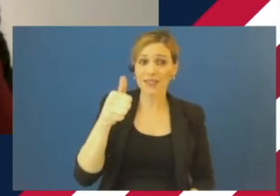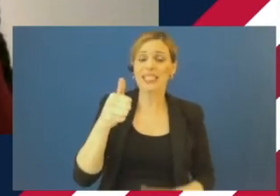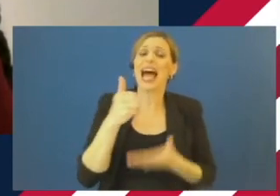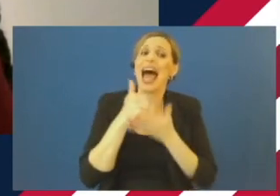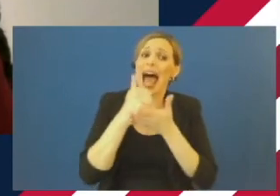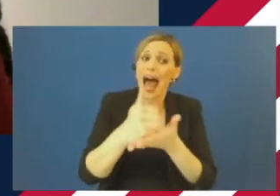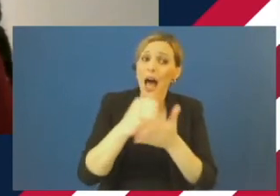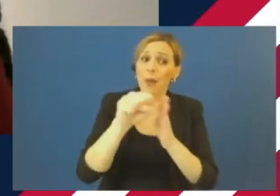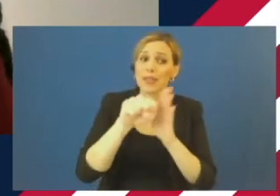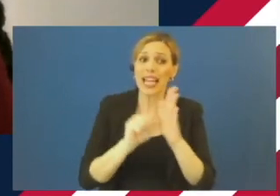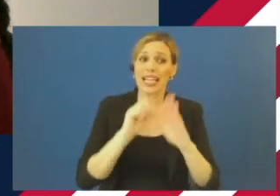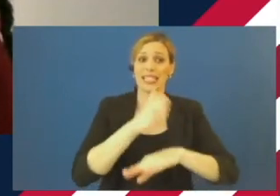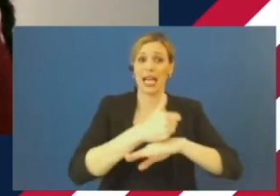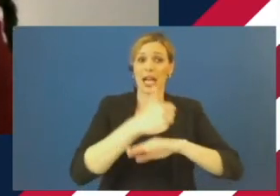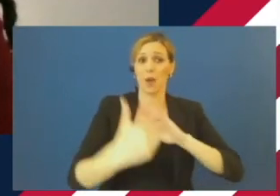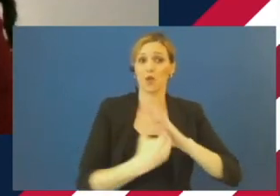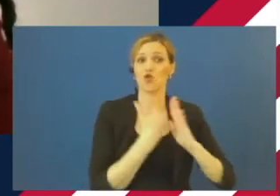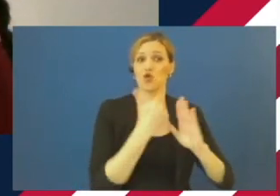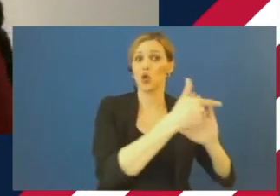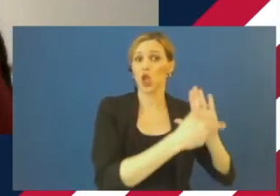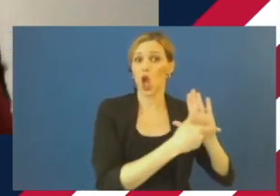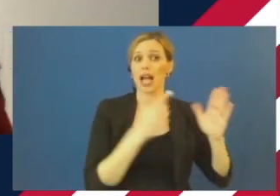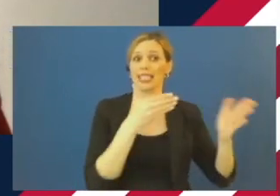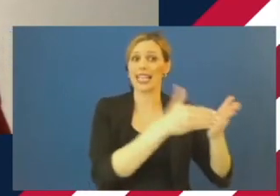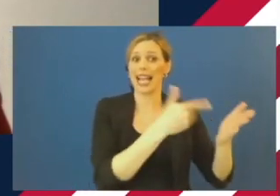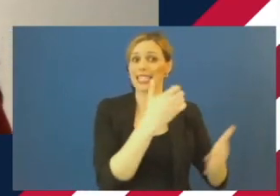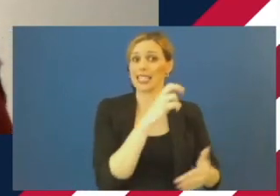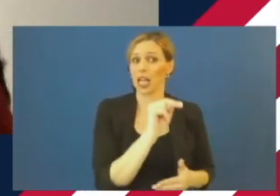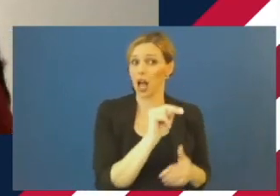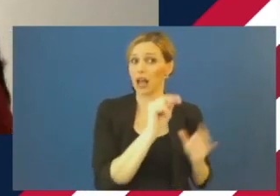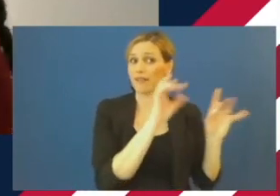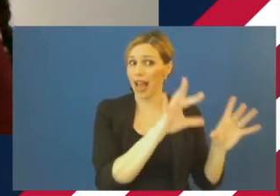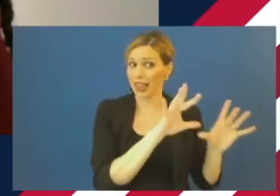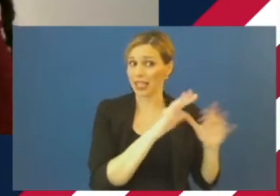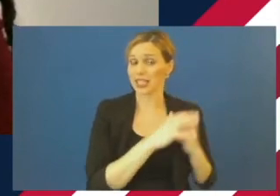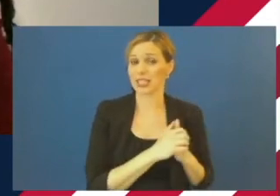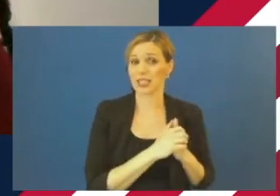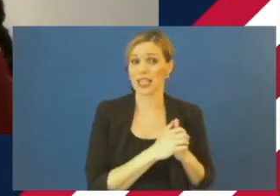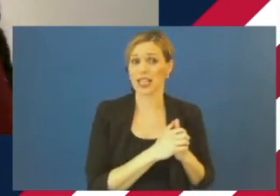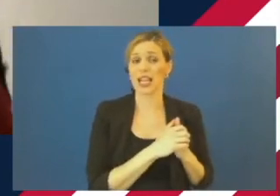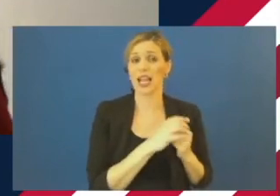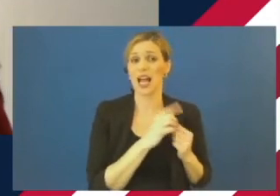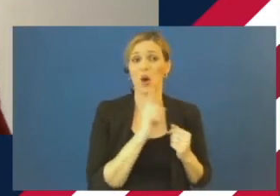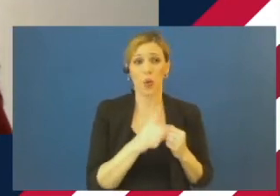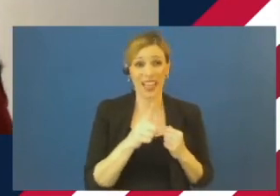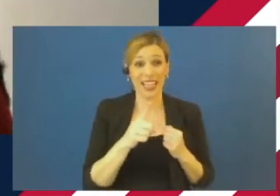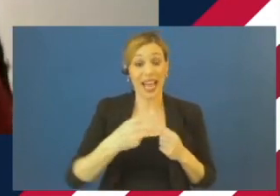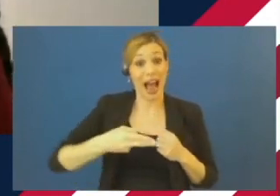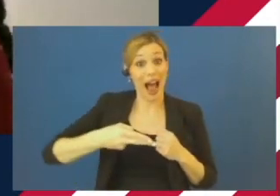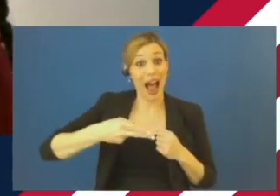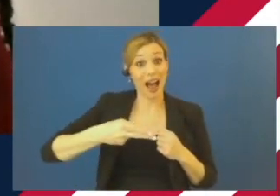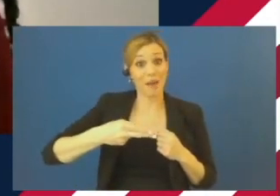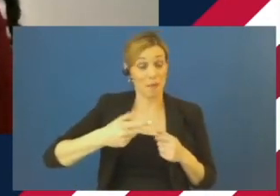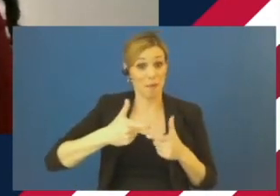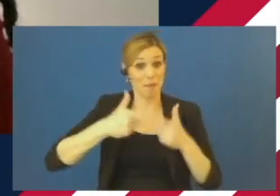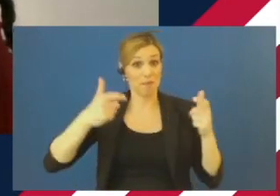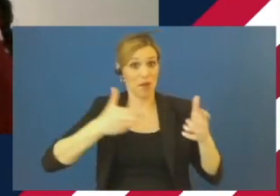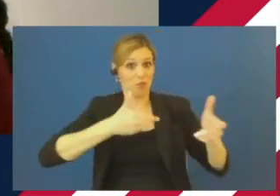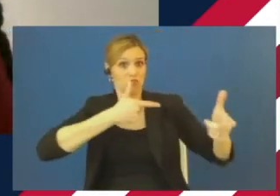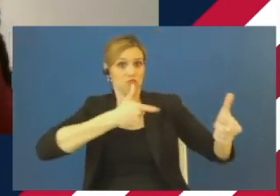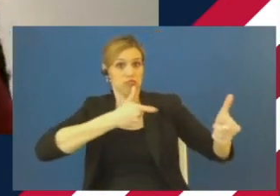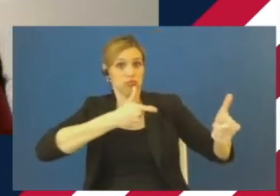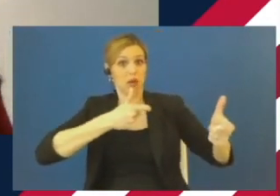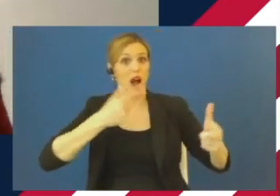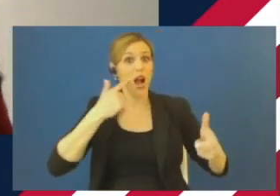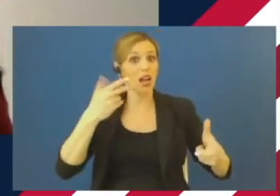these laws. Assault weapons in high-capacity magazines belong on the battlefield, not in our communities. My classmates and I have